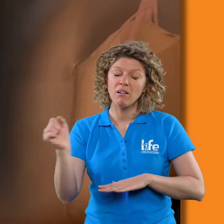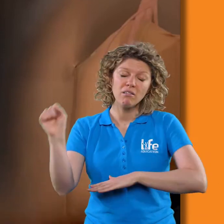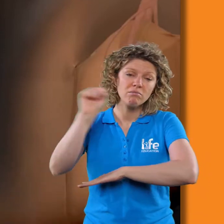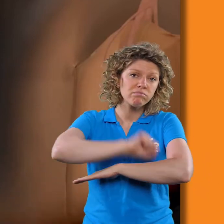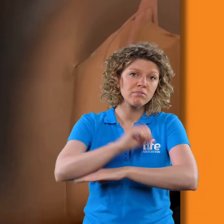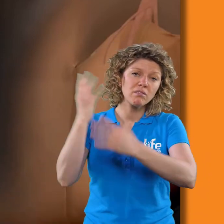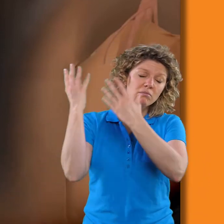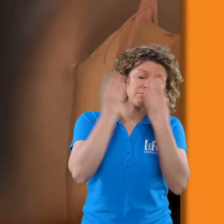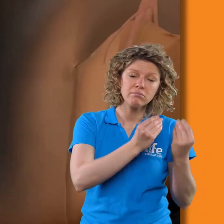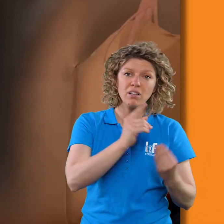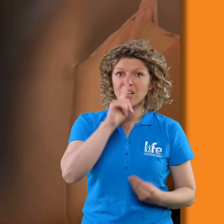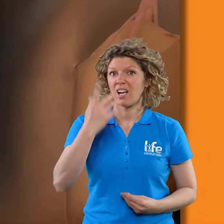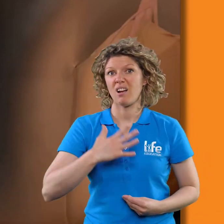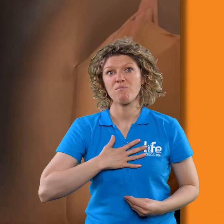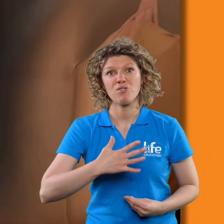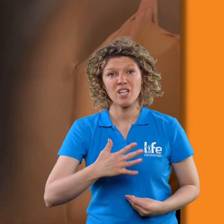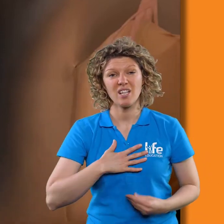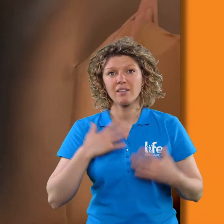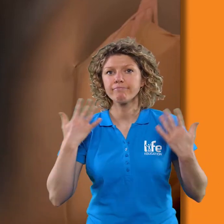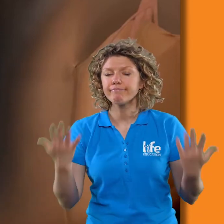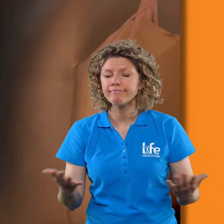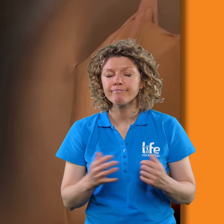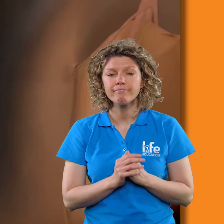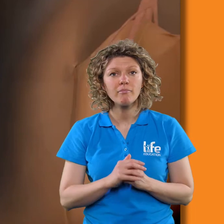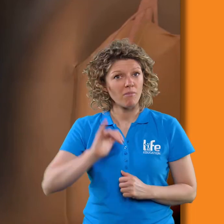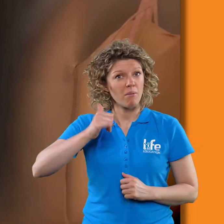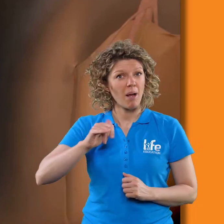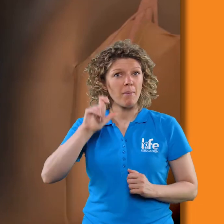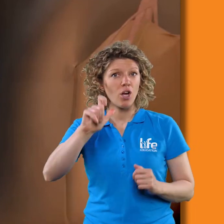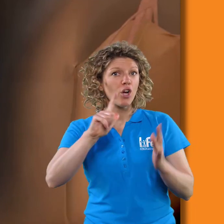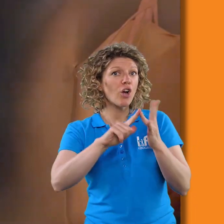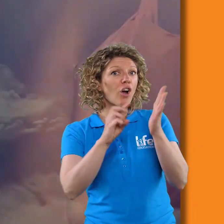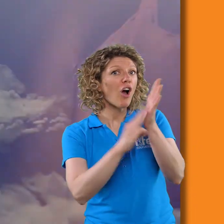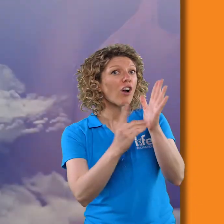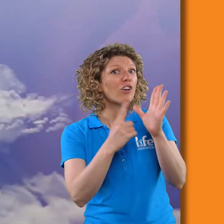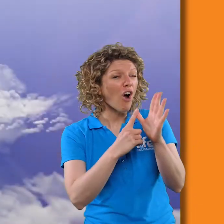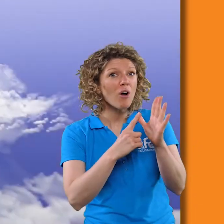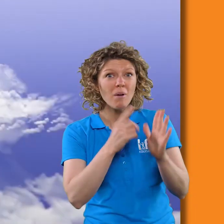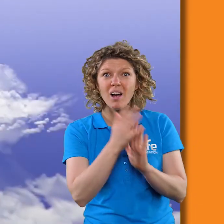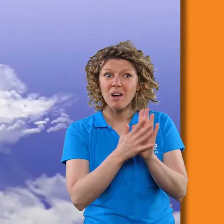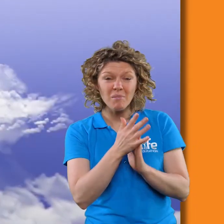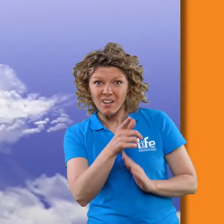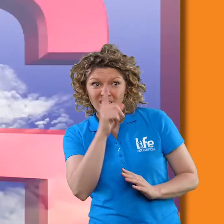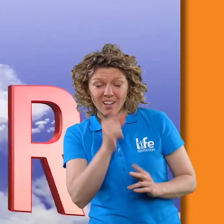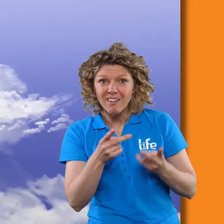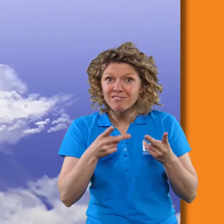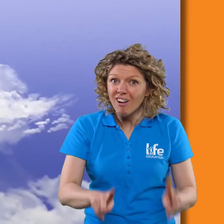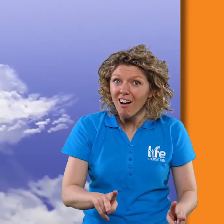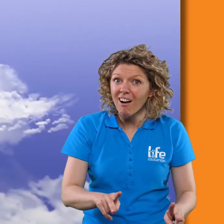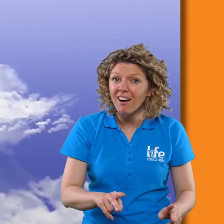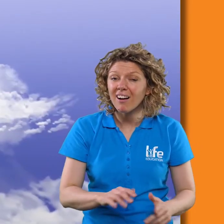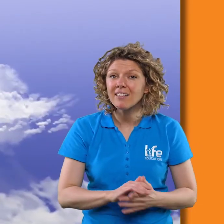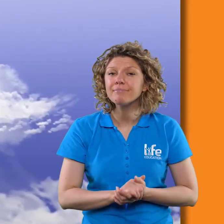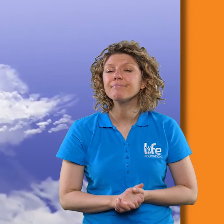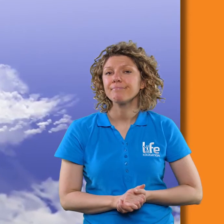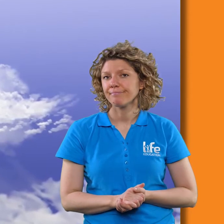breathing. They may go into a coma and even die. This makes these drugs especially dangerous